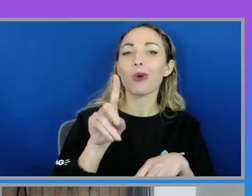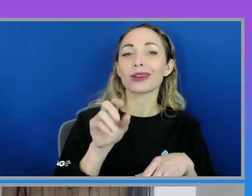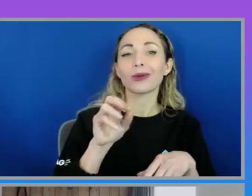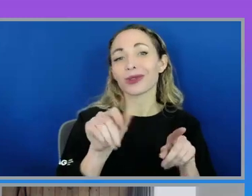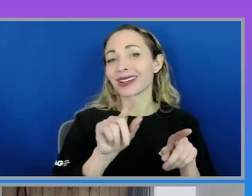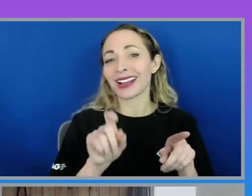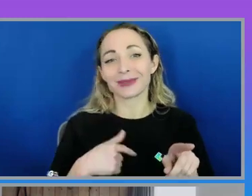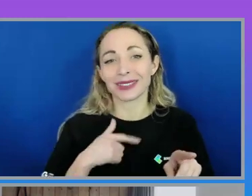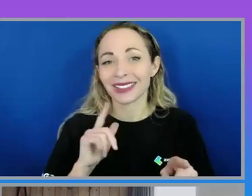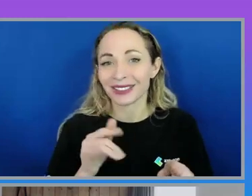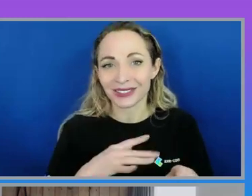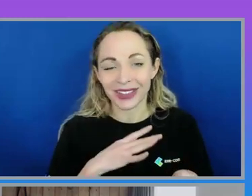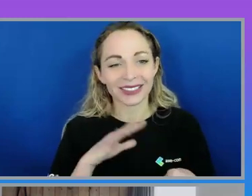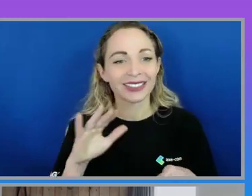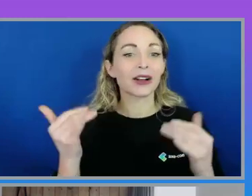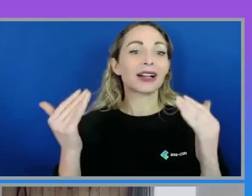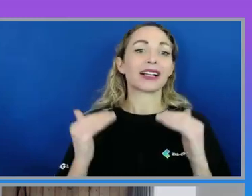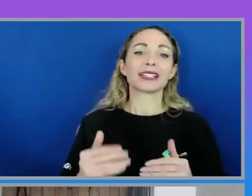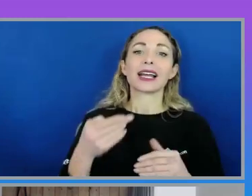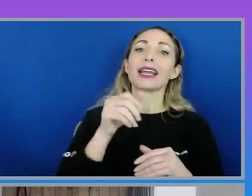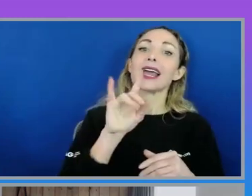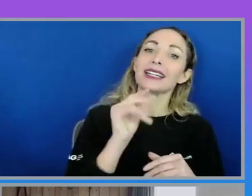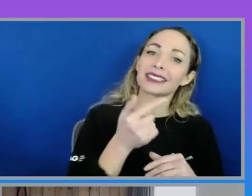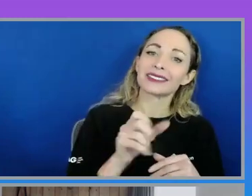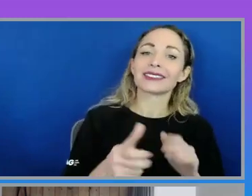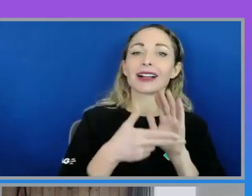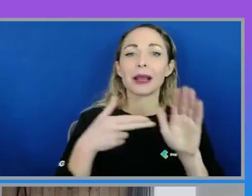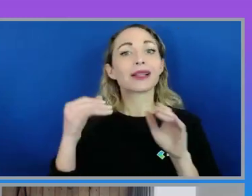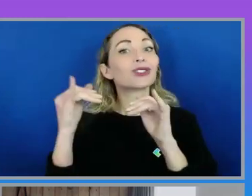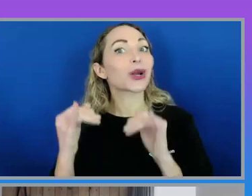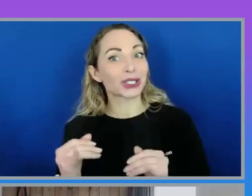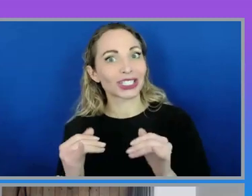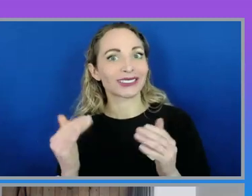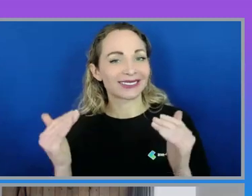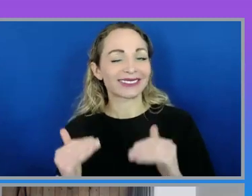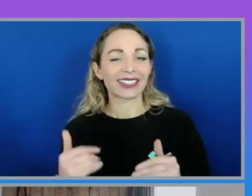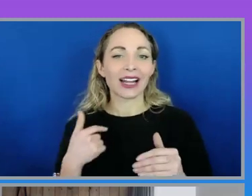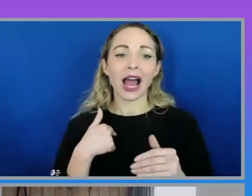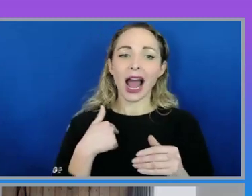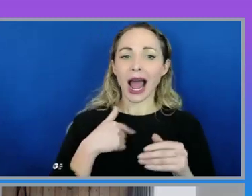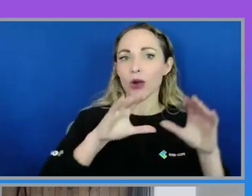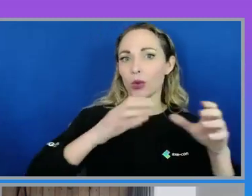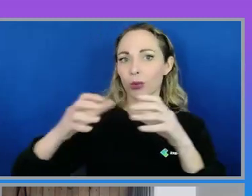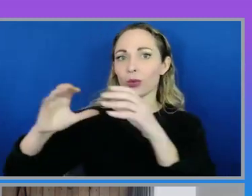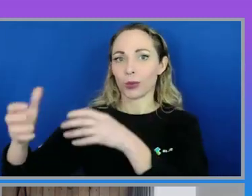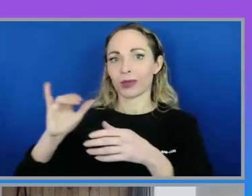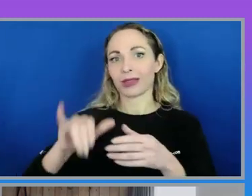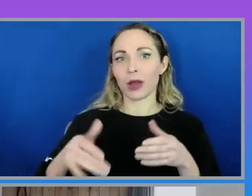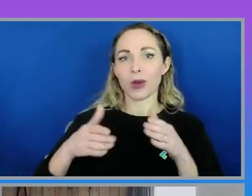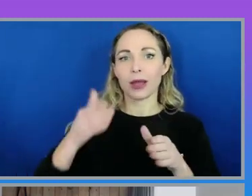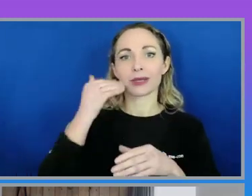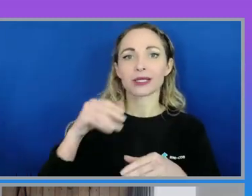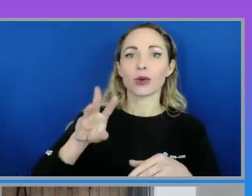Okay, on to the next. Let's look at headings, labels, and instructions. And I've grouped it this way because there's WCAG guidance about headings